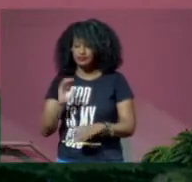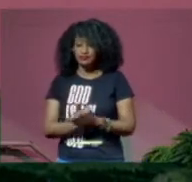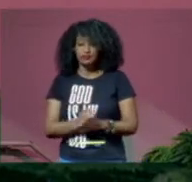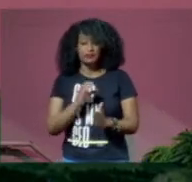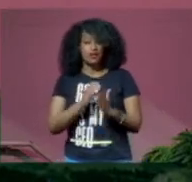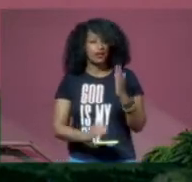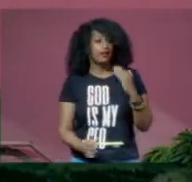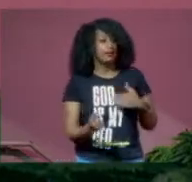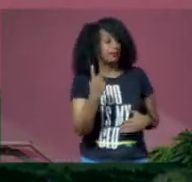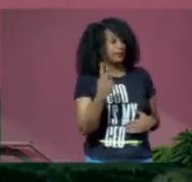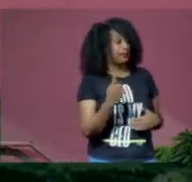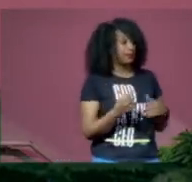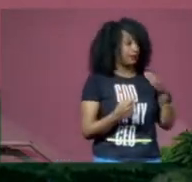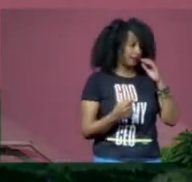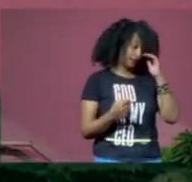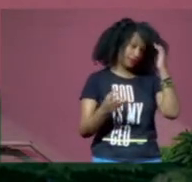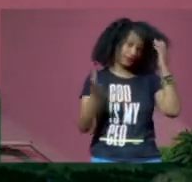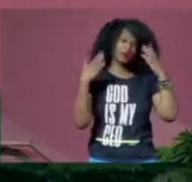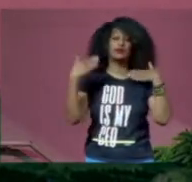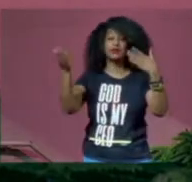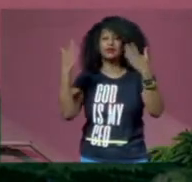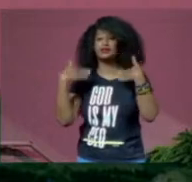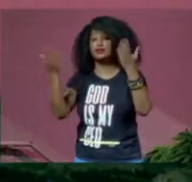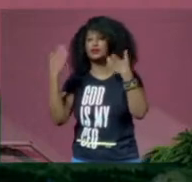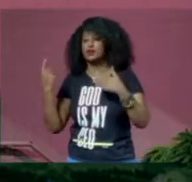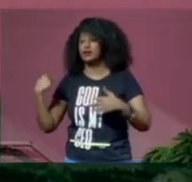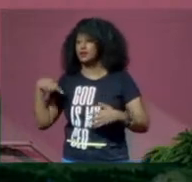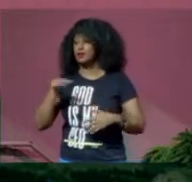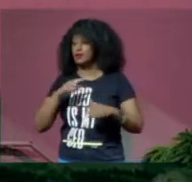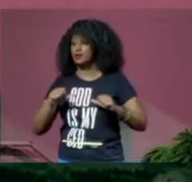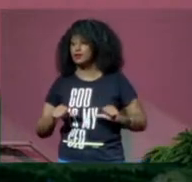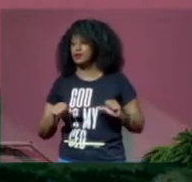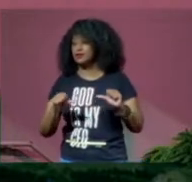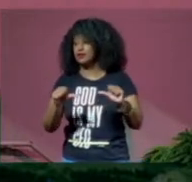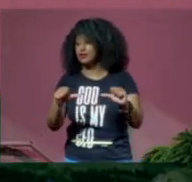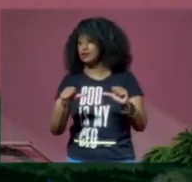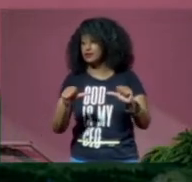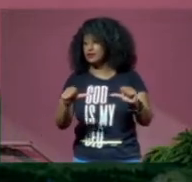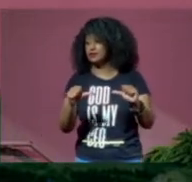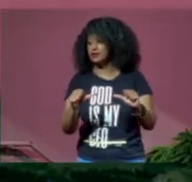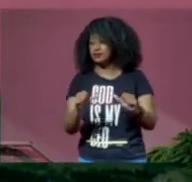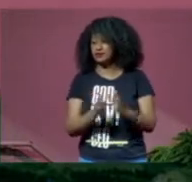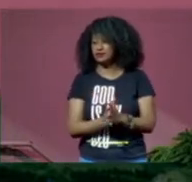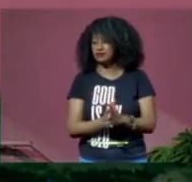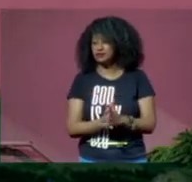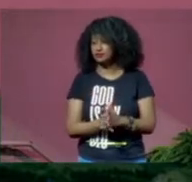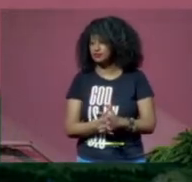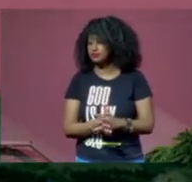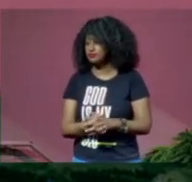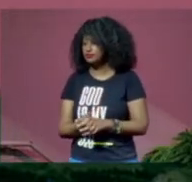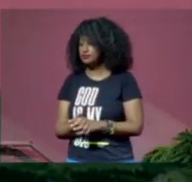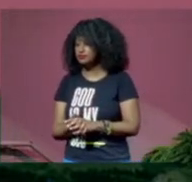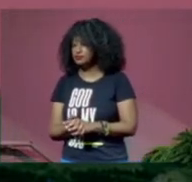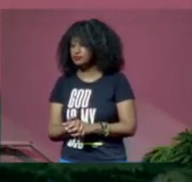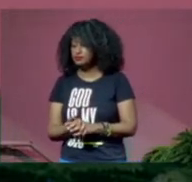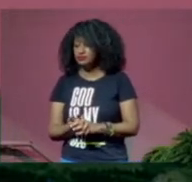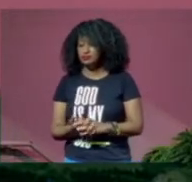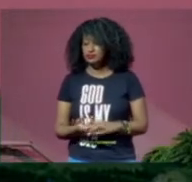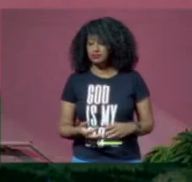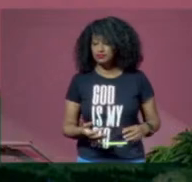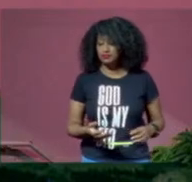still in the Gospel of Mark as a church as we continue to endeavor to gather ourselves in terms of our spiritual